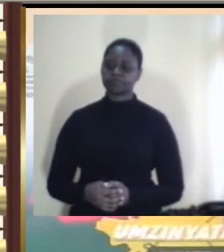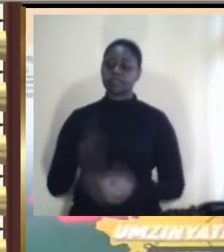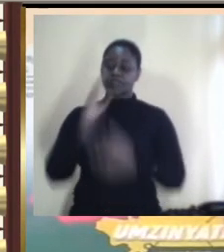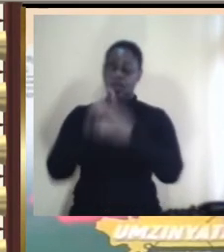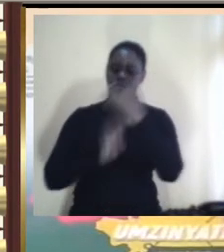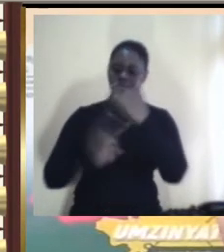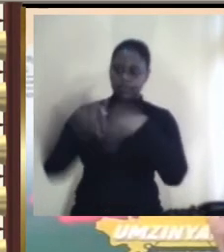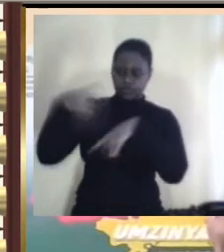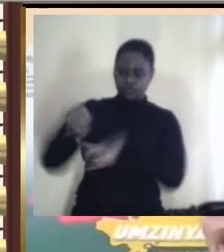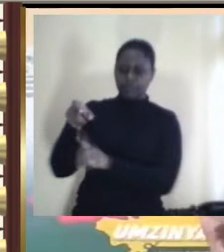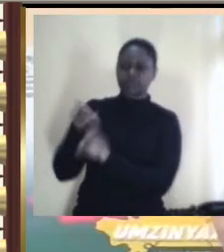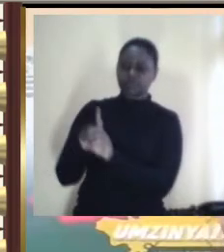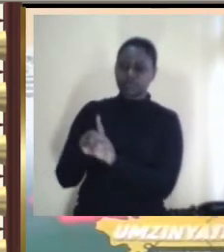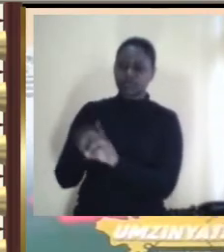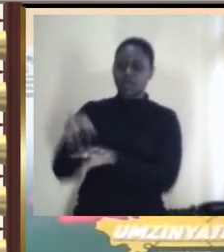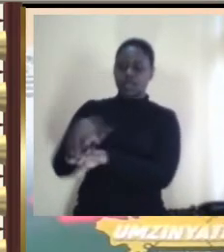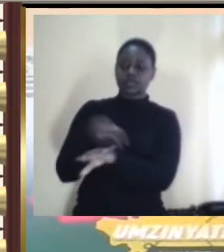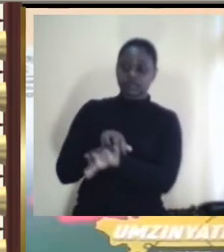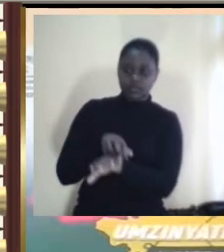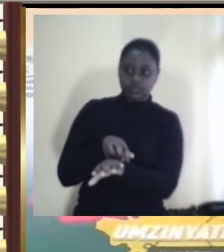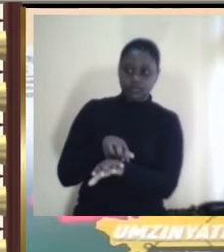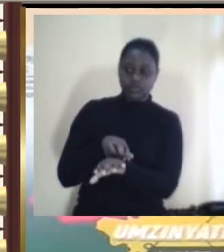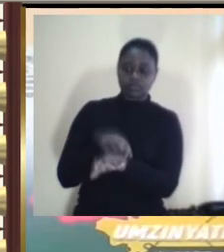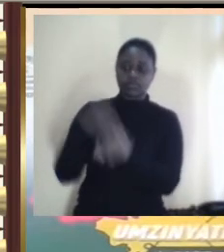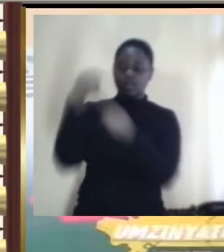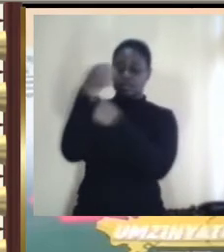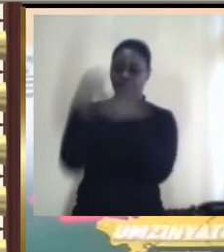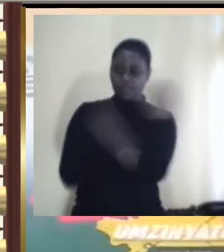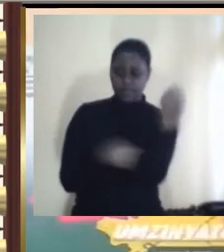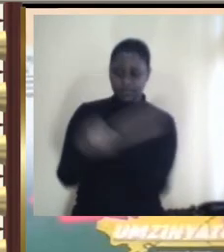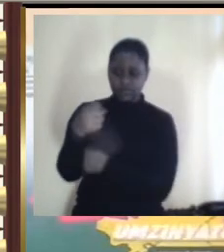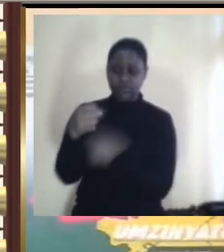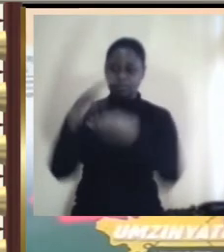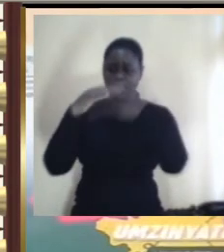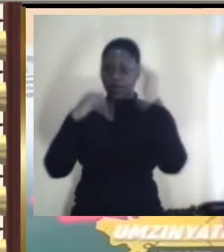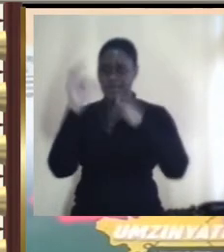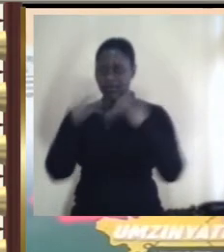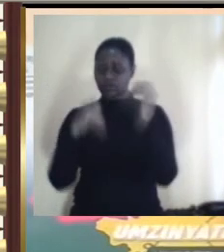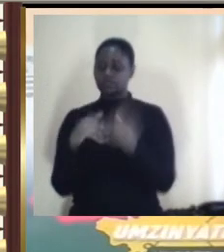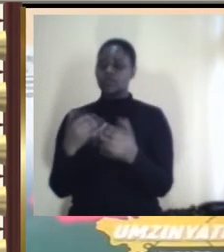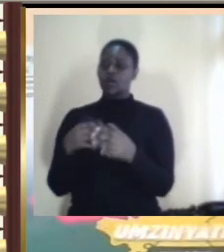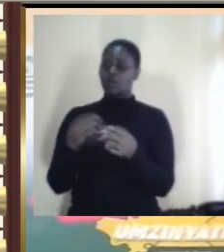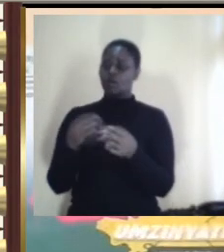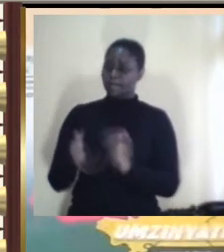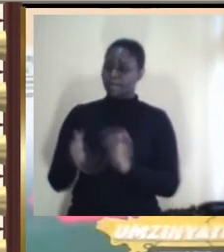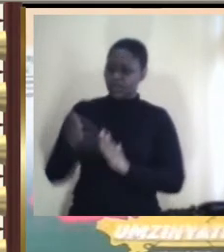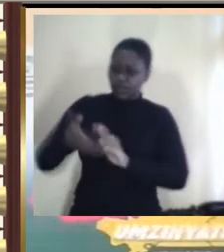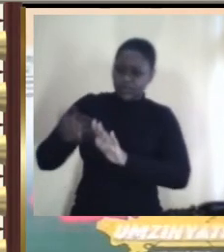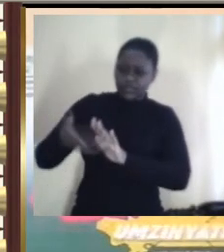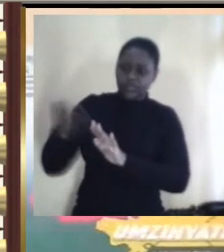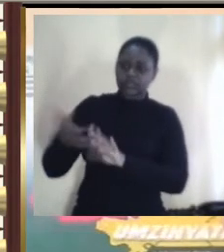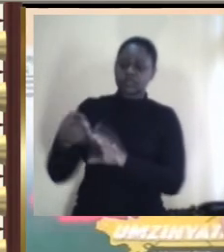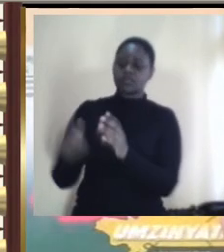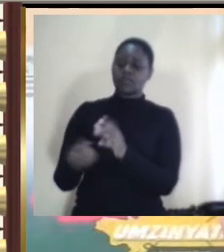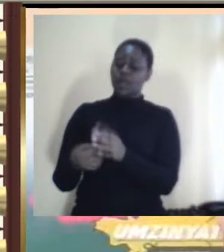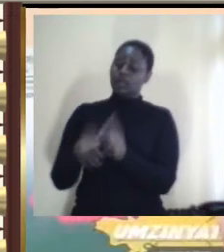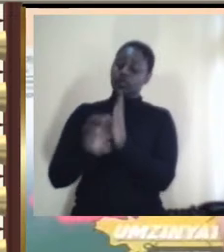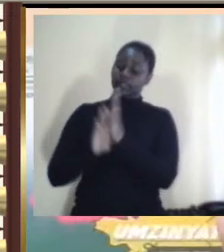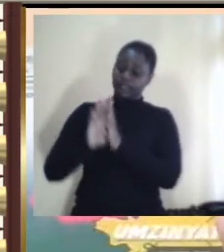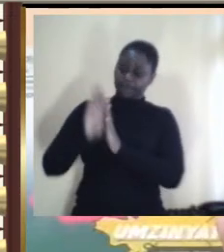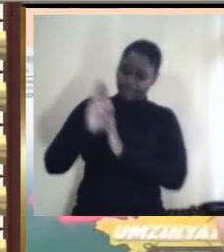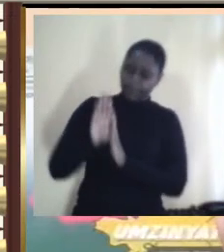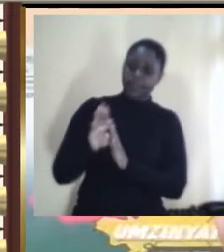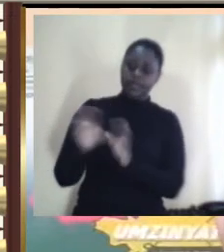Honorable Chair, agriculture infrastructure remain the cornerstone of the promotion of growth and development in